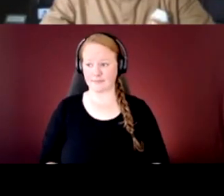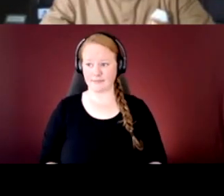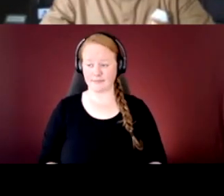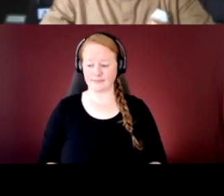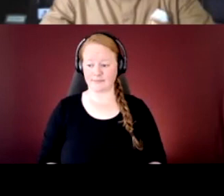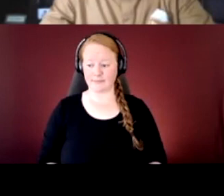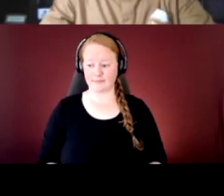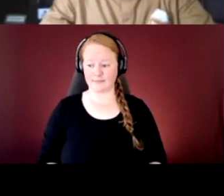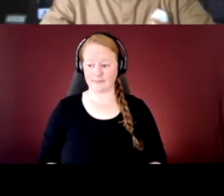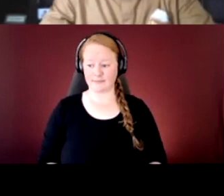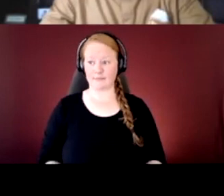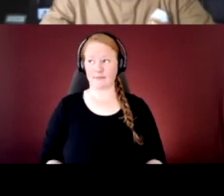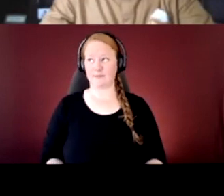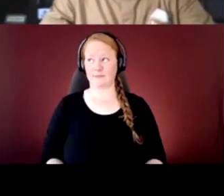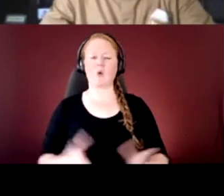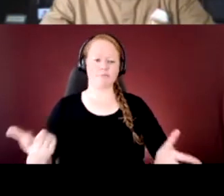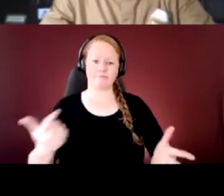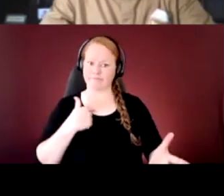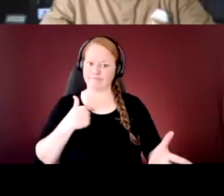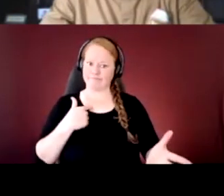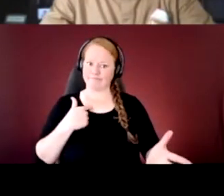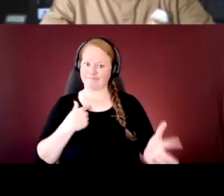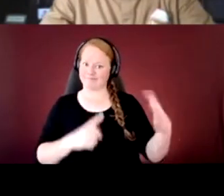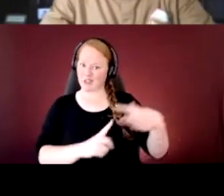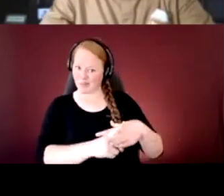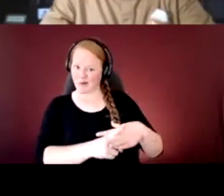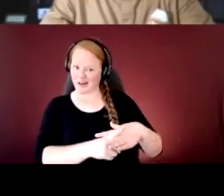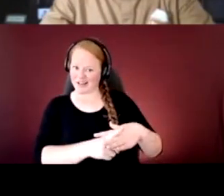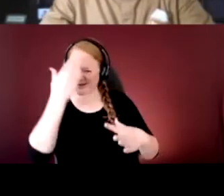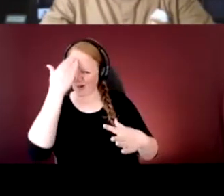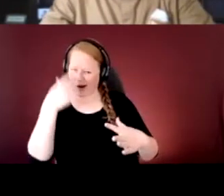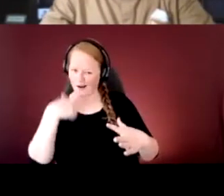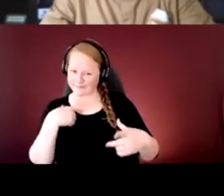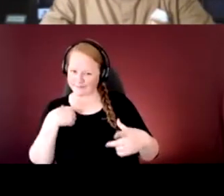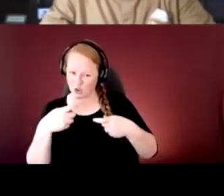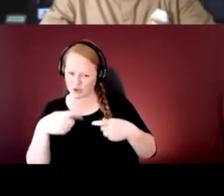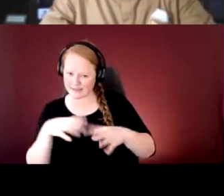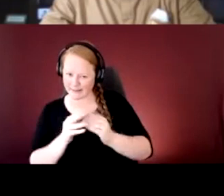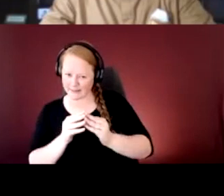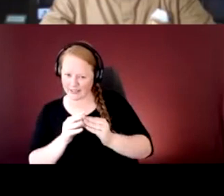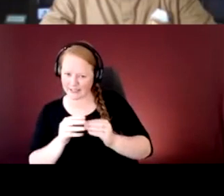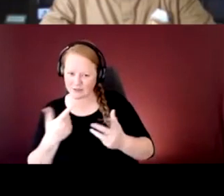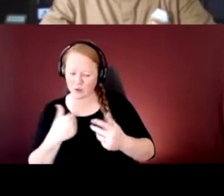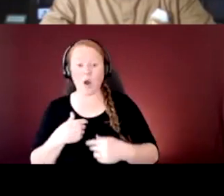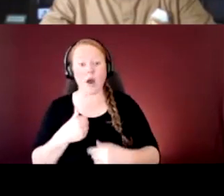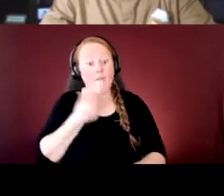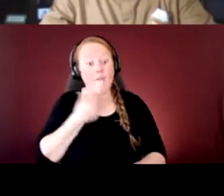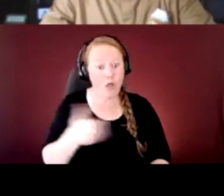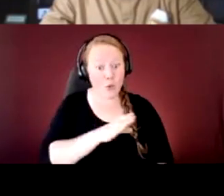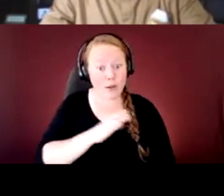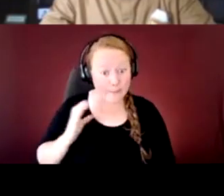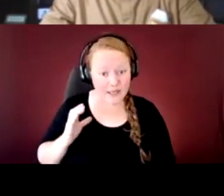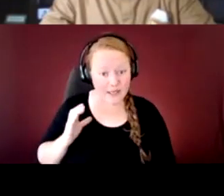So I'm going to jump in, even though I've been moderating, and just ask a question too. So, we had another committee at one point, which was